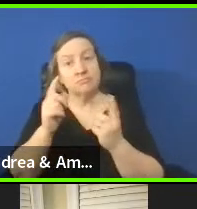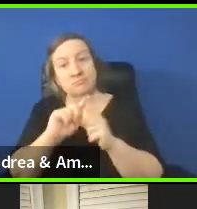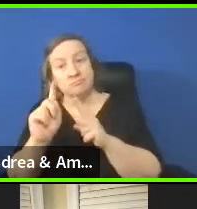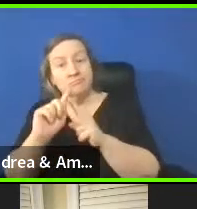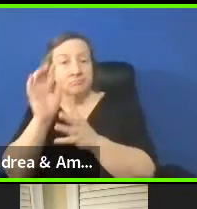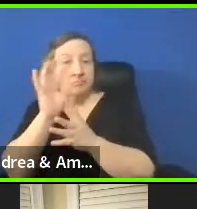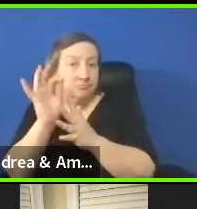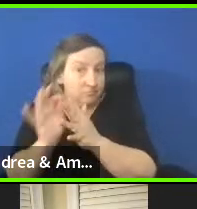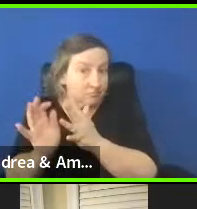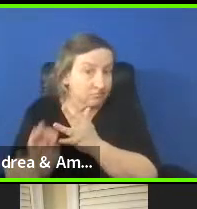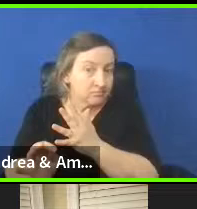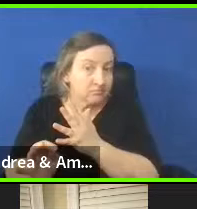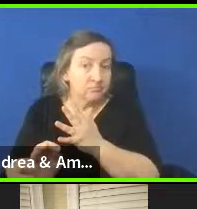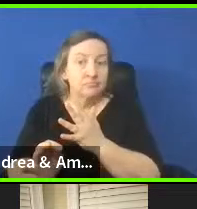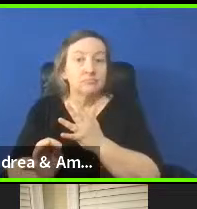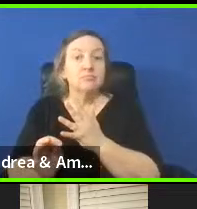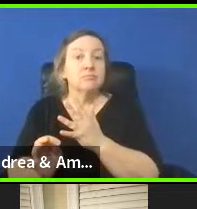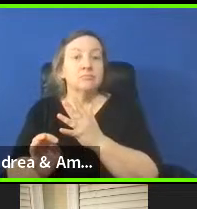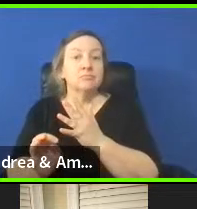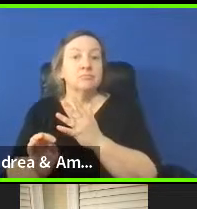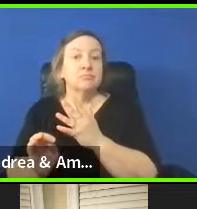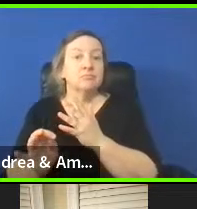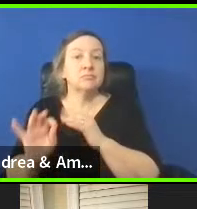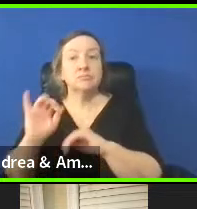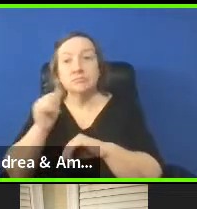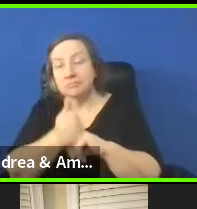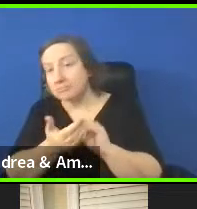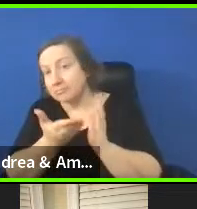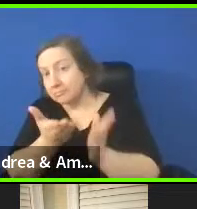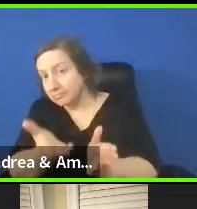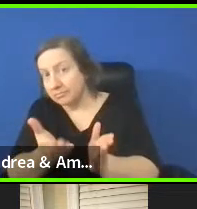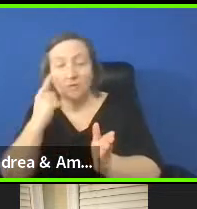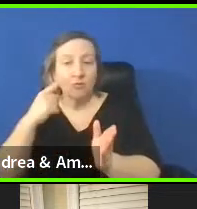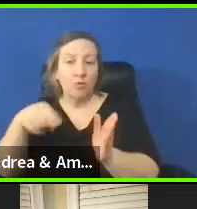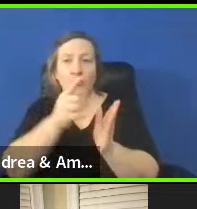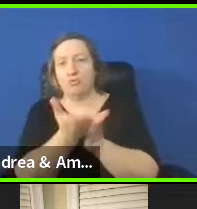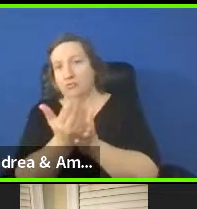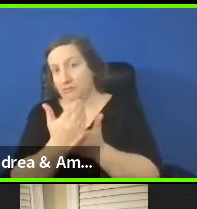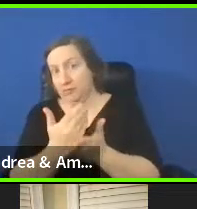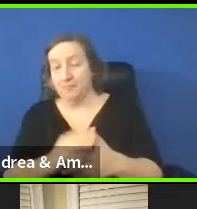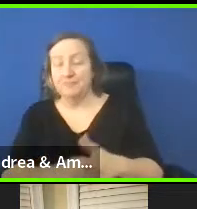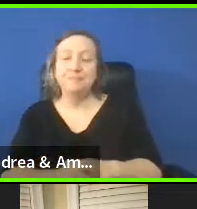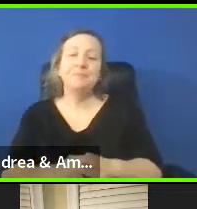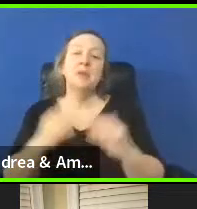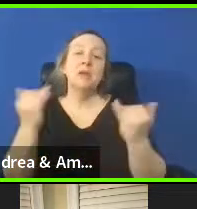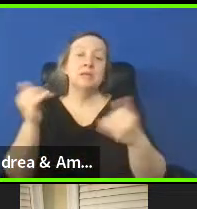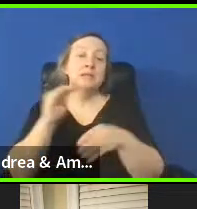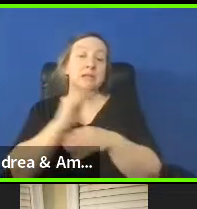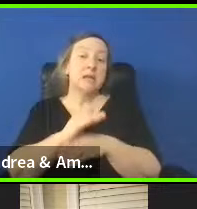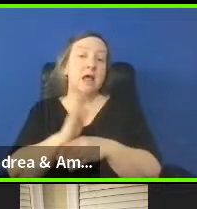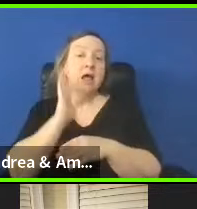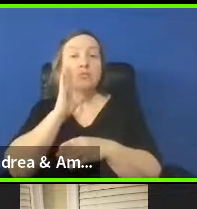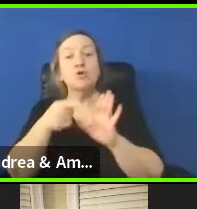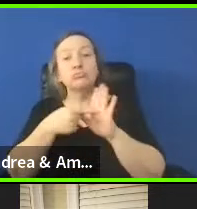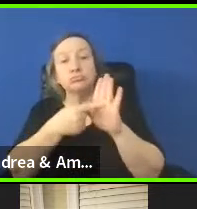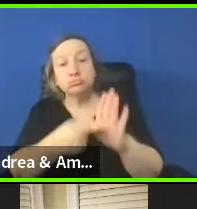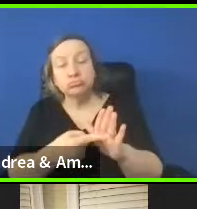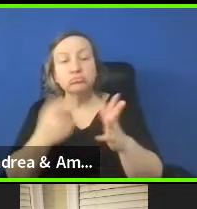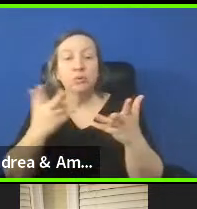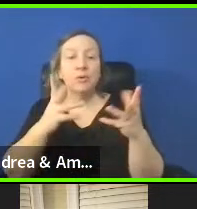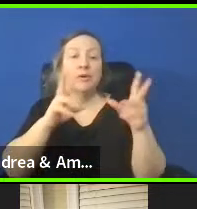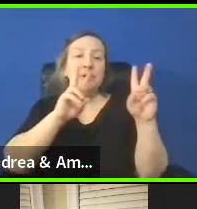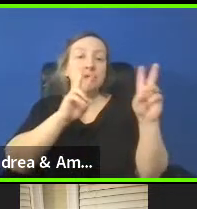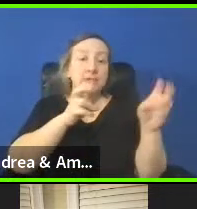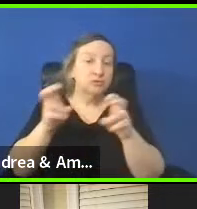options and putting them on the table for your review. So tonight you're going to hear some of the issues